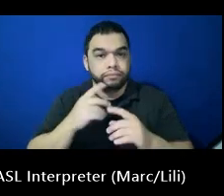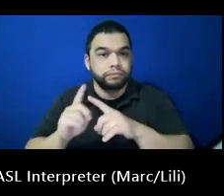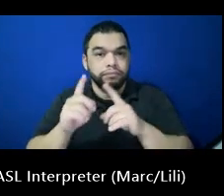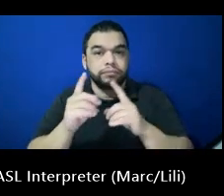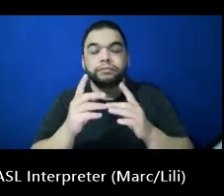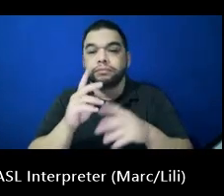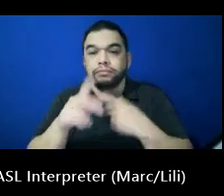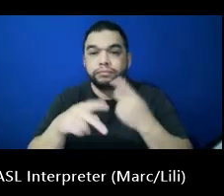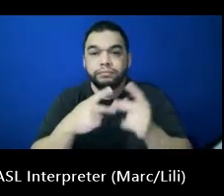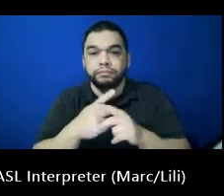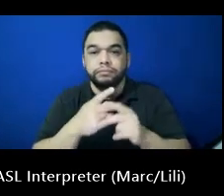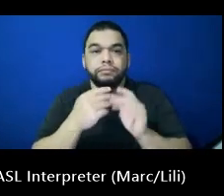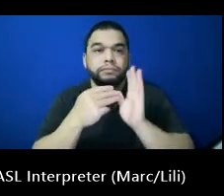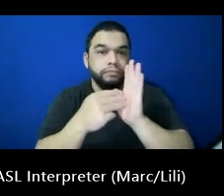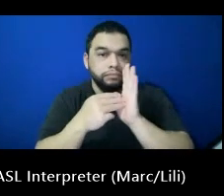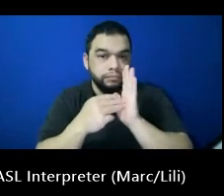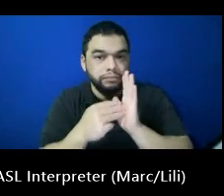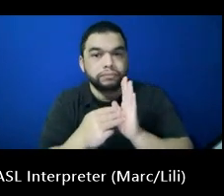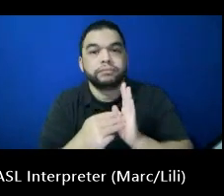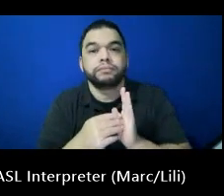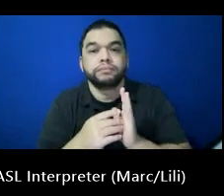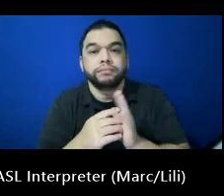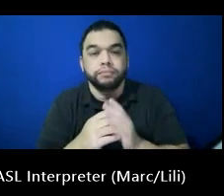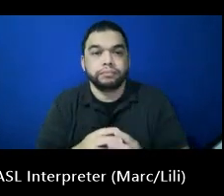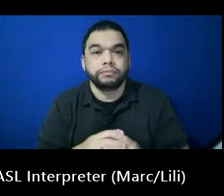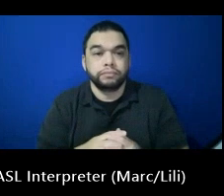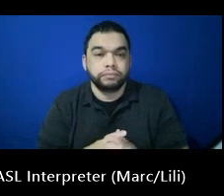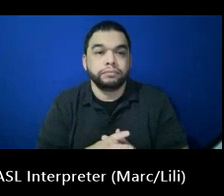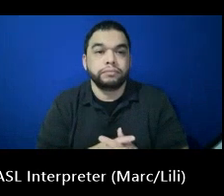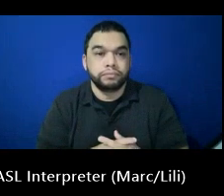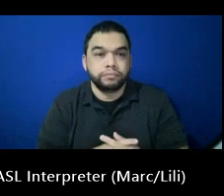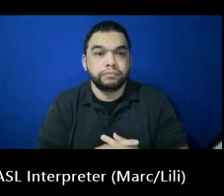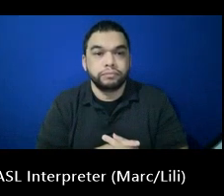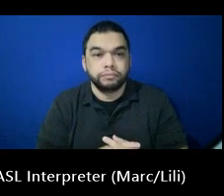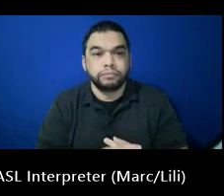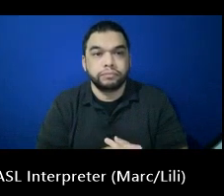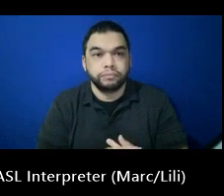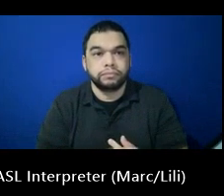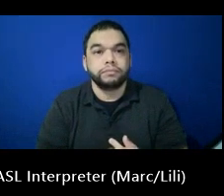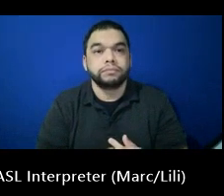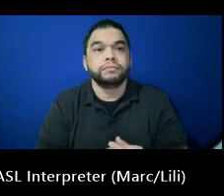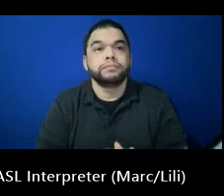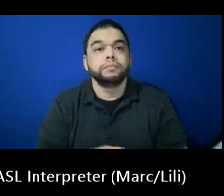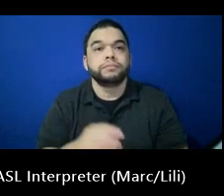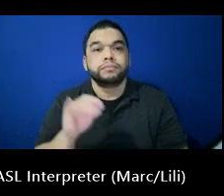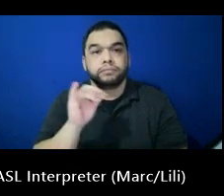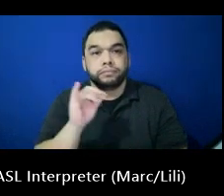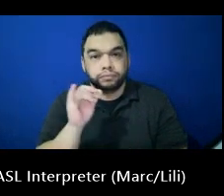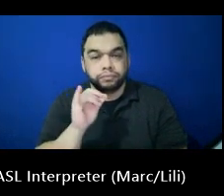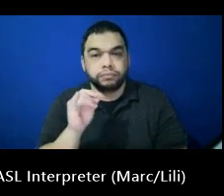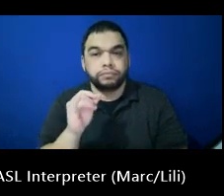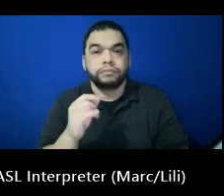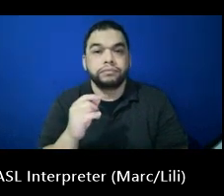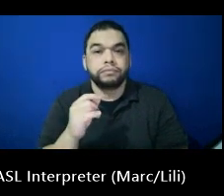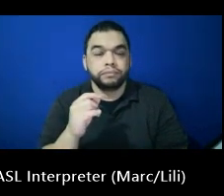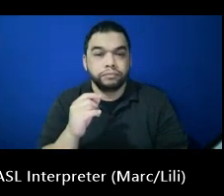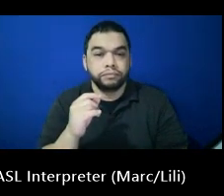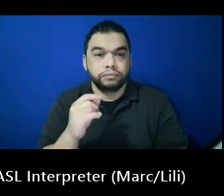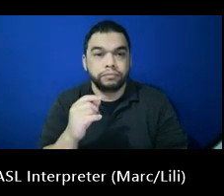these modules that we will be presenting, and Lodaray Bracero. I am the